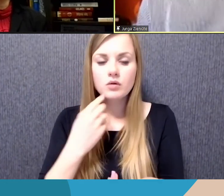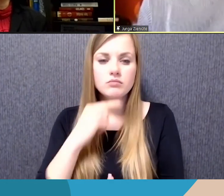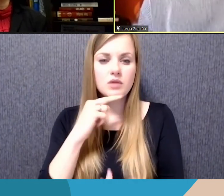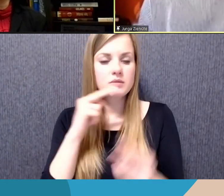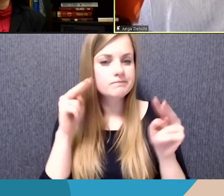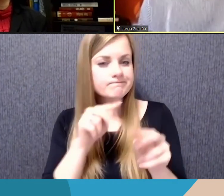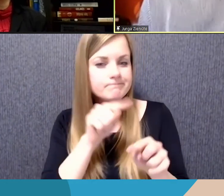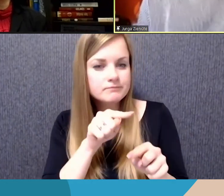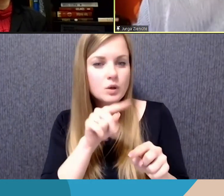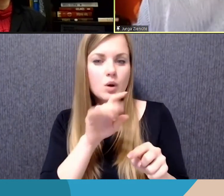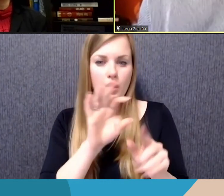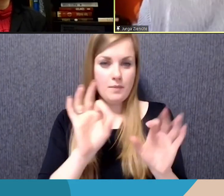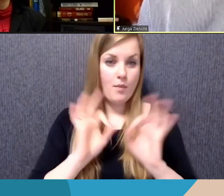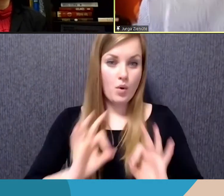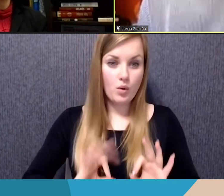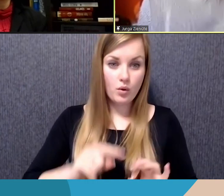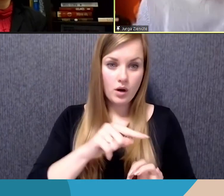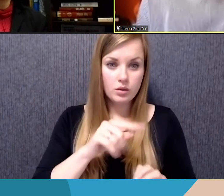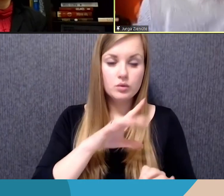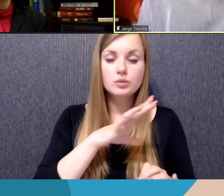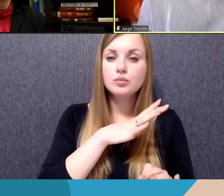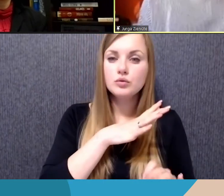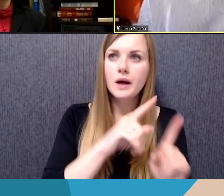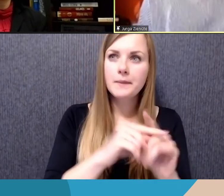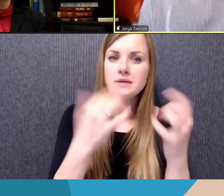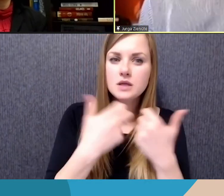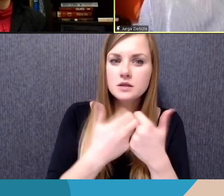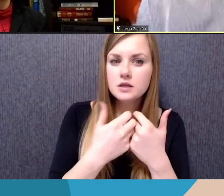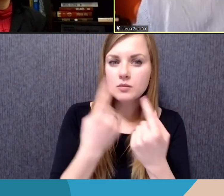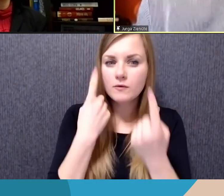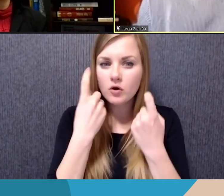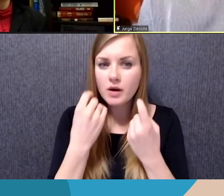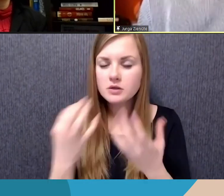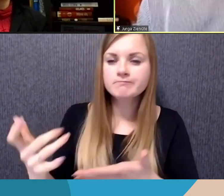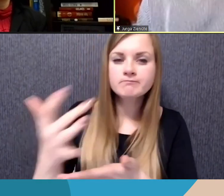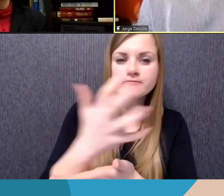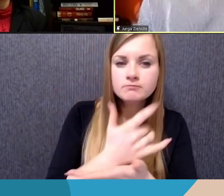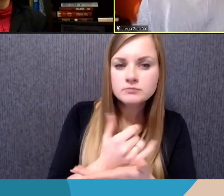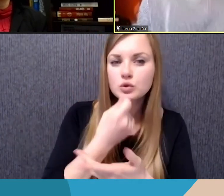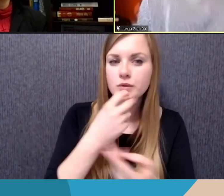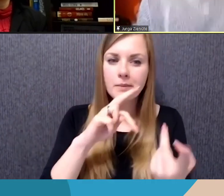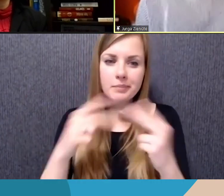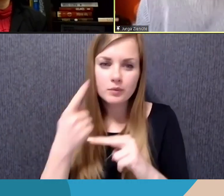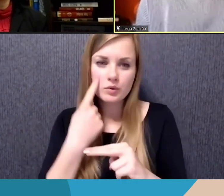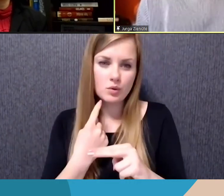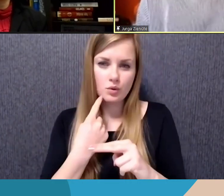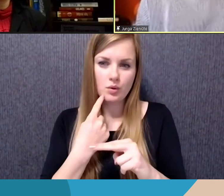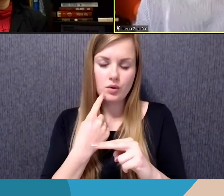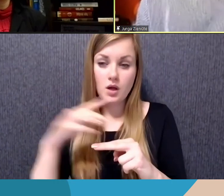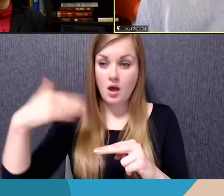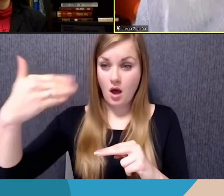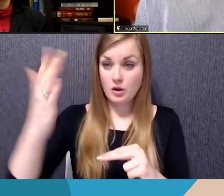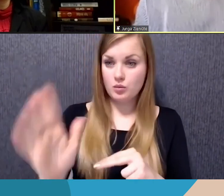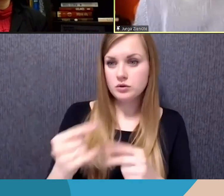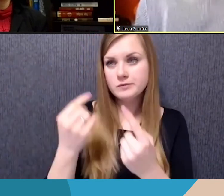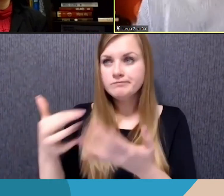process, and the prosecutor's office has initiated the amendments in collecting